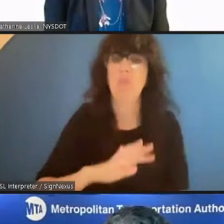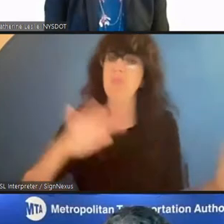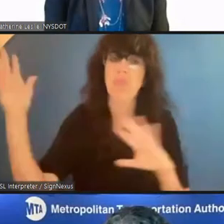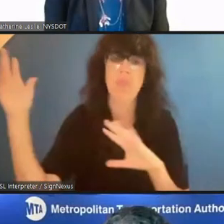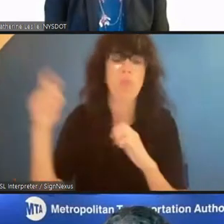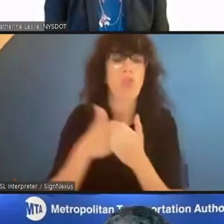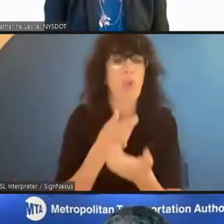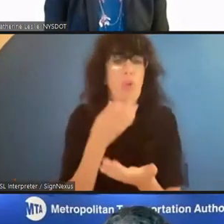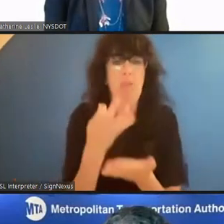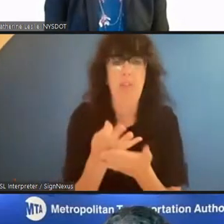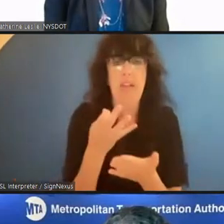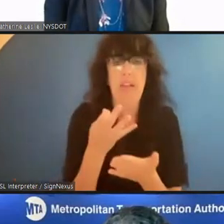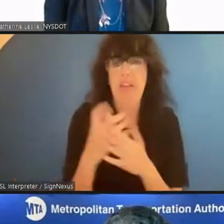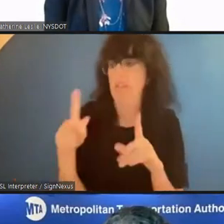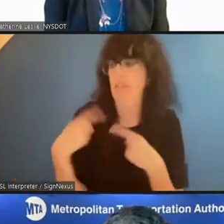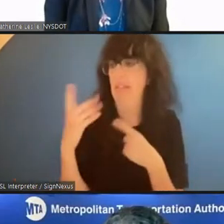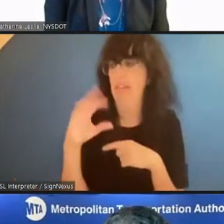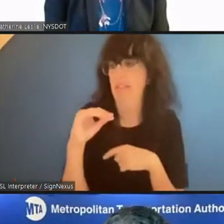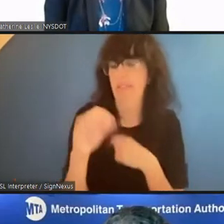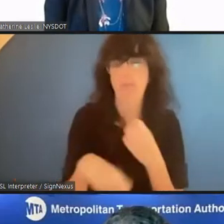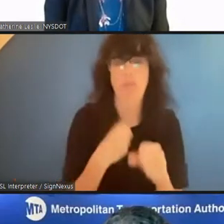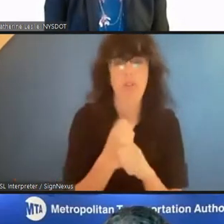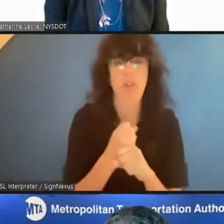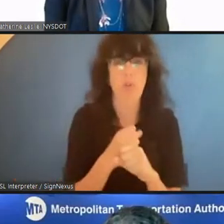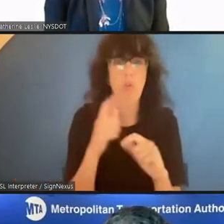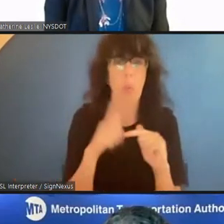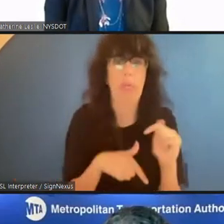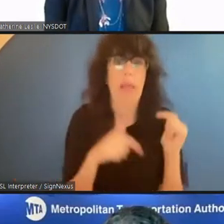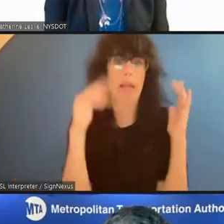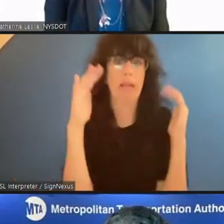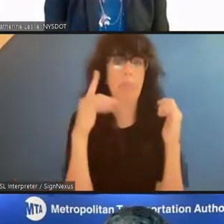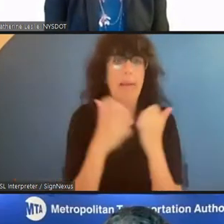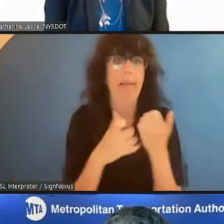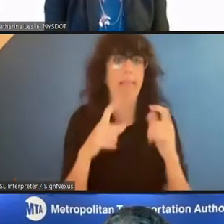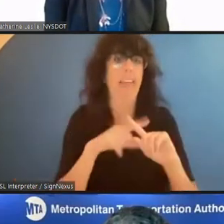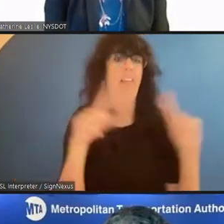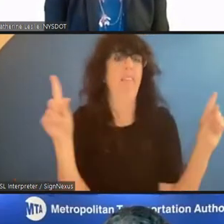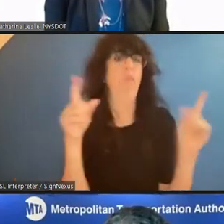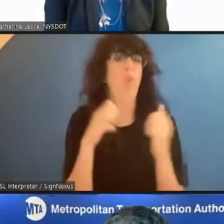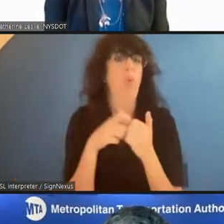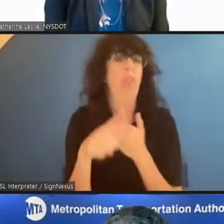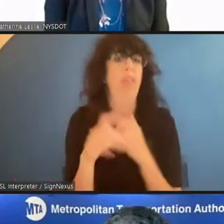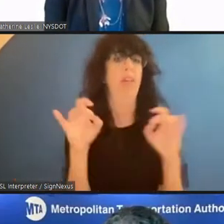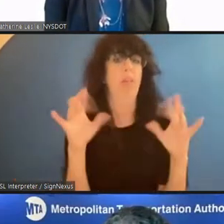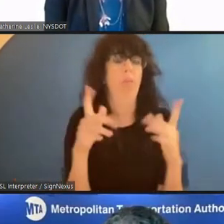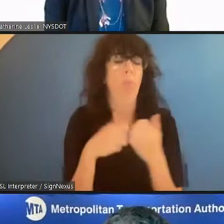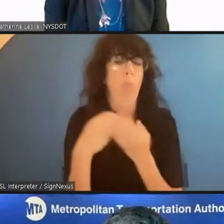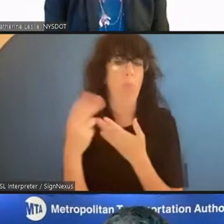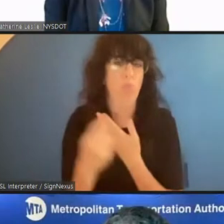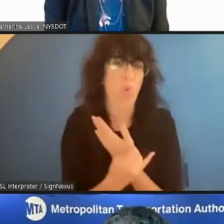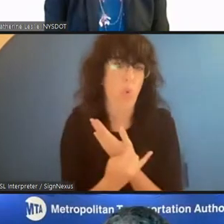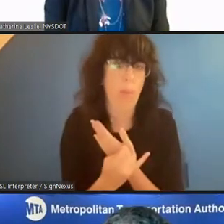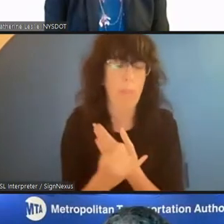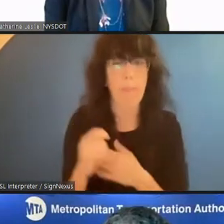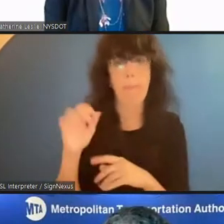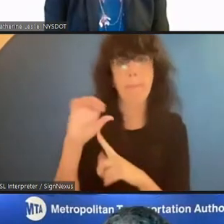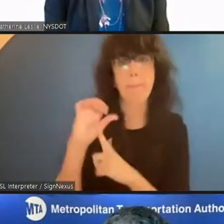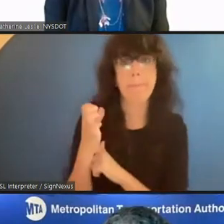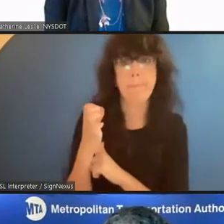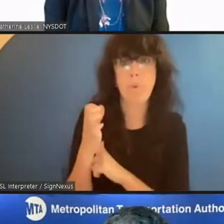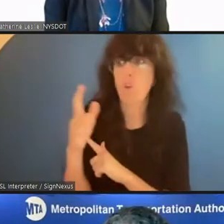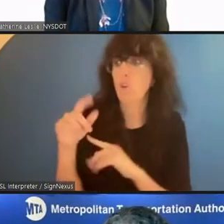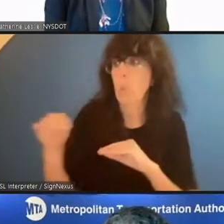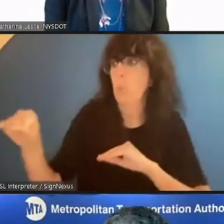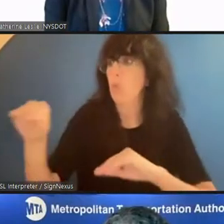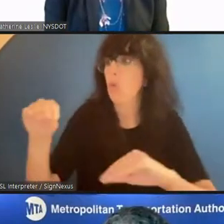last 50 years and we can't expect any different with this poorly conceived program in the environment you're just putting pollutants in other places